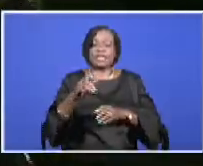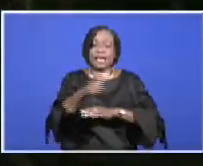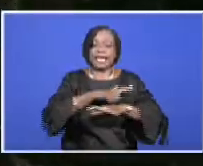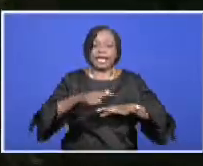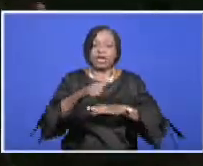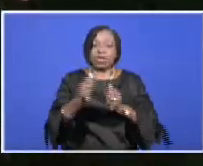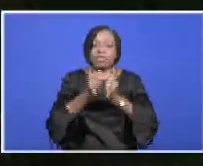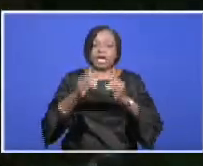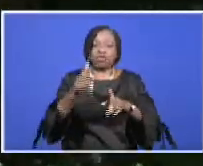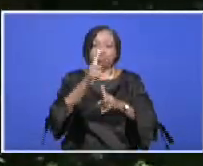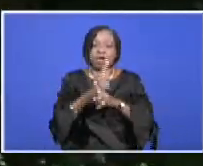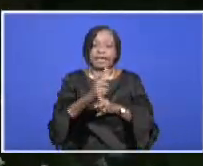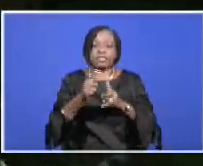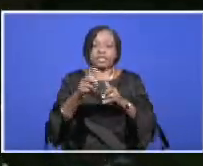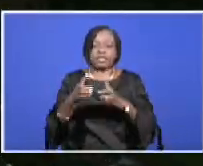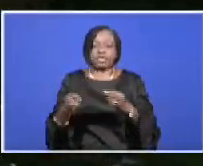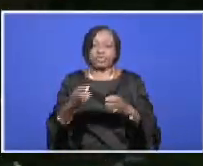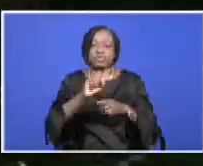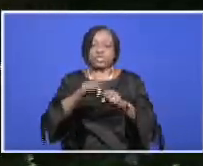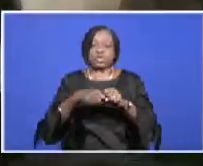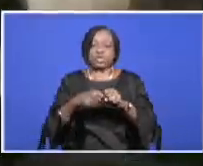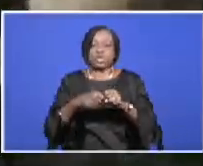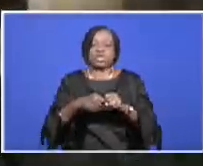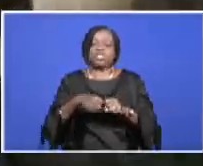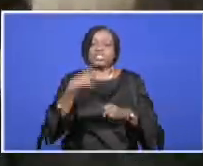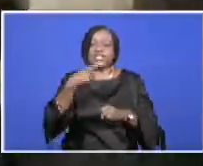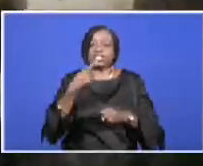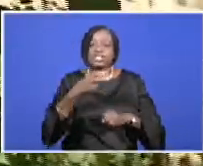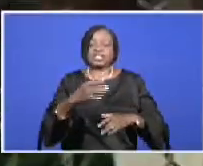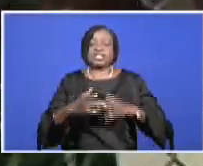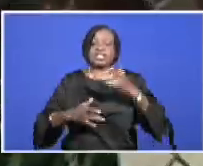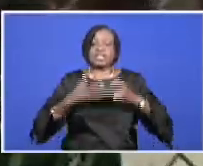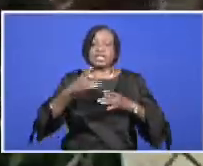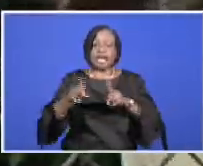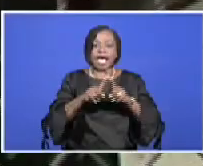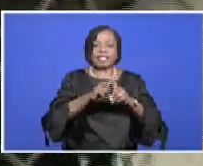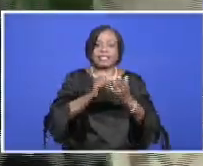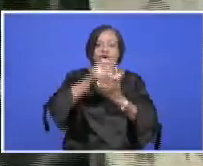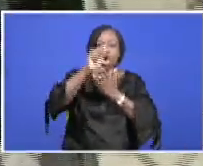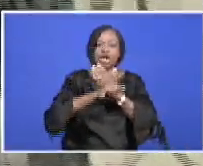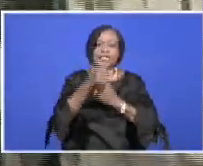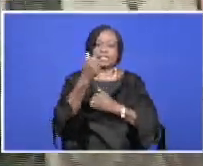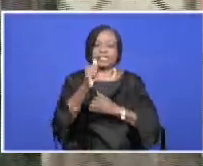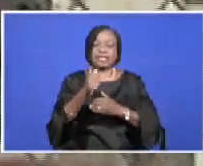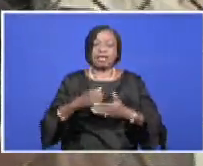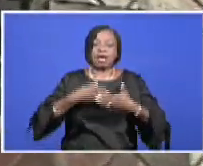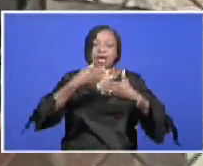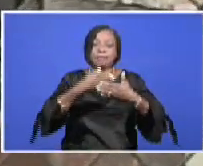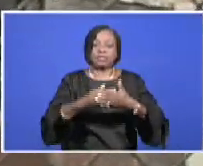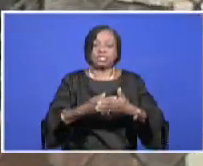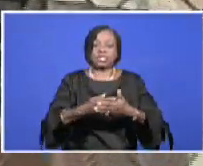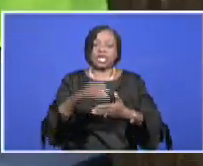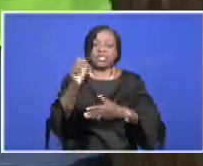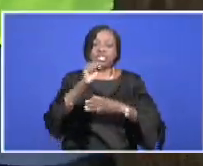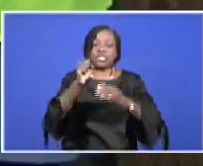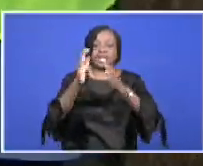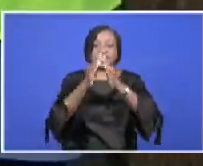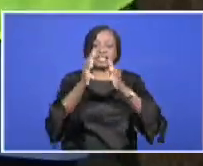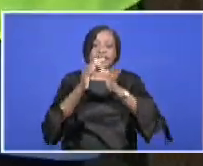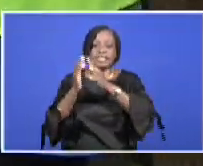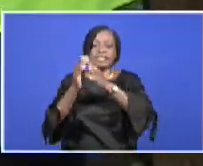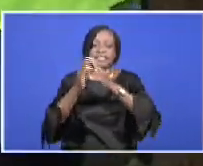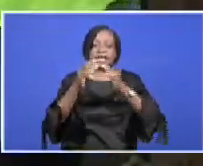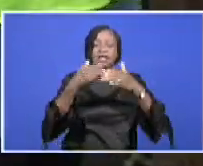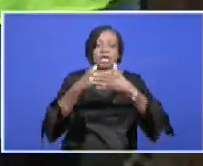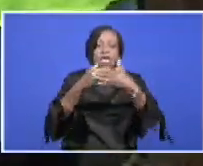so. She also expresses concern that as the August 10th deadline approaches, shantytown communities would be subject to